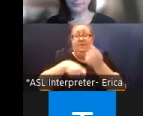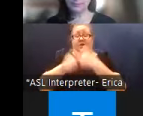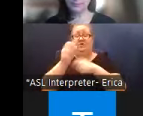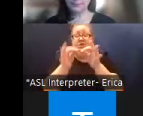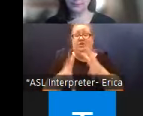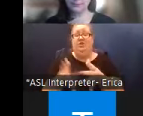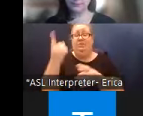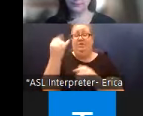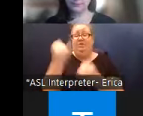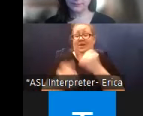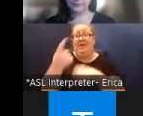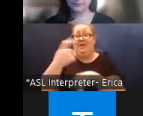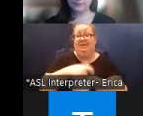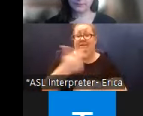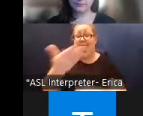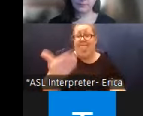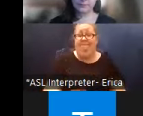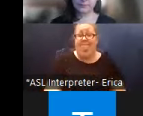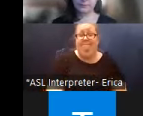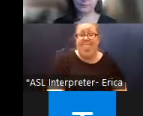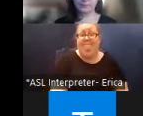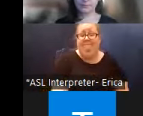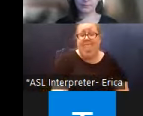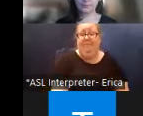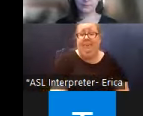one last time.